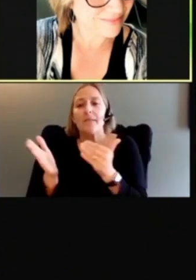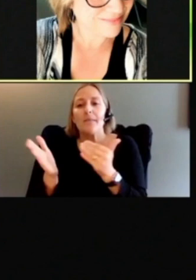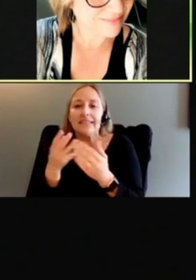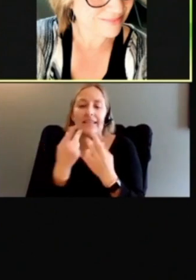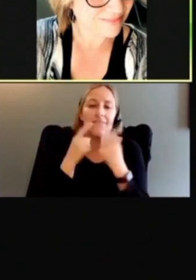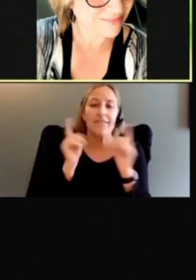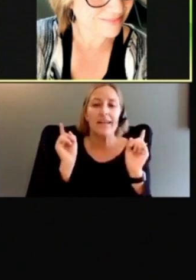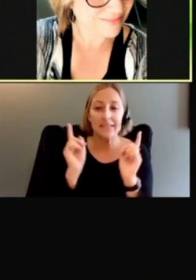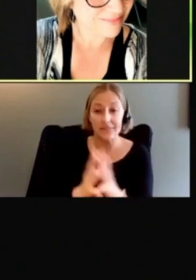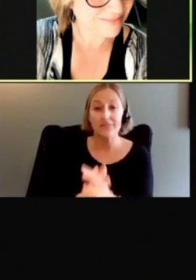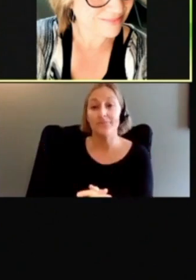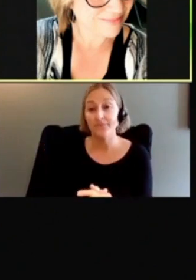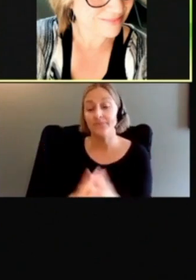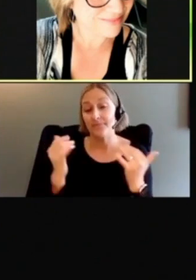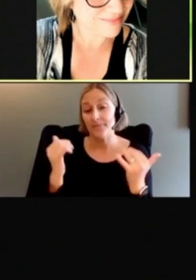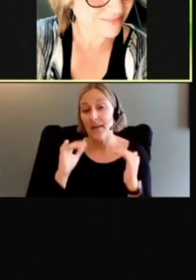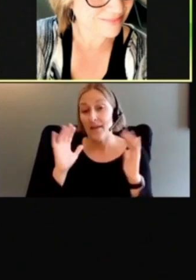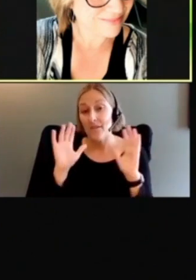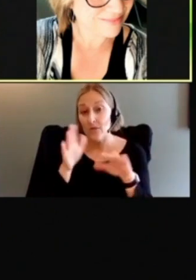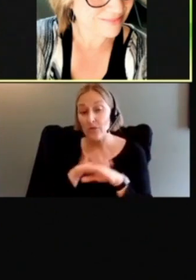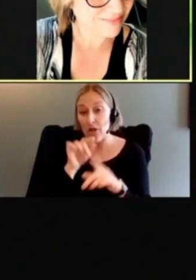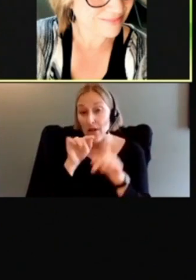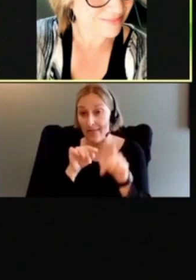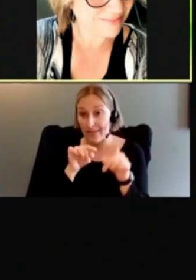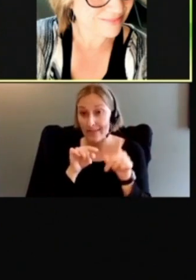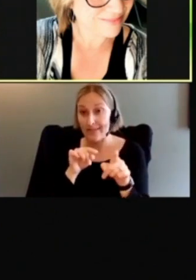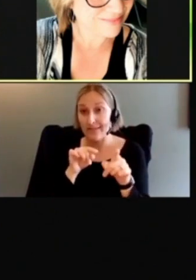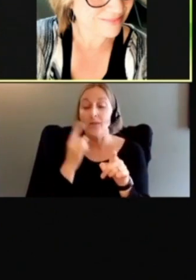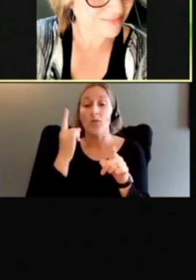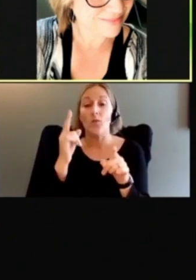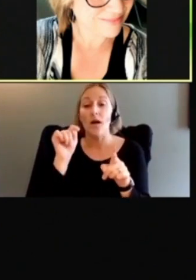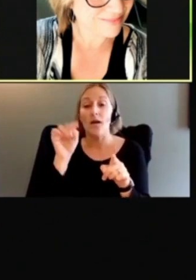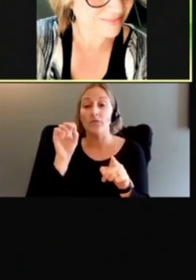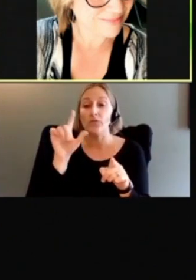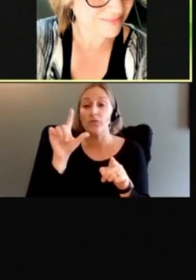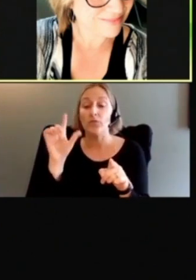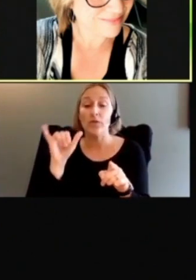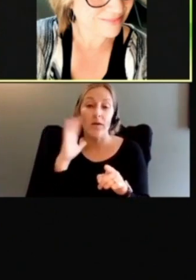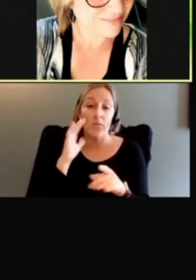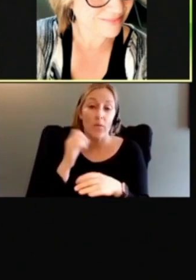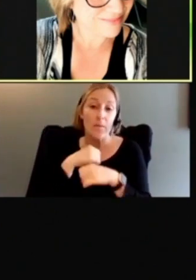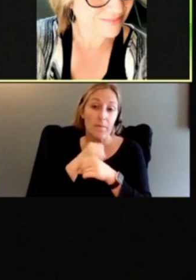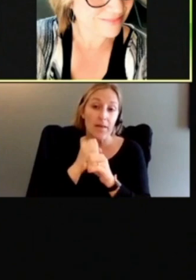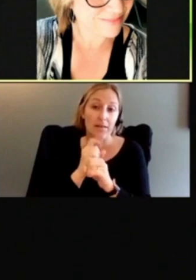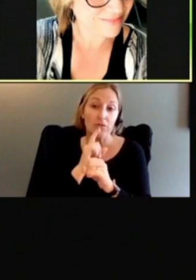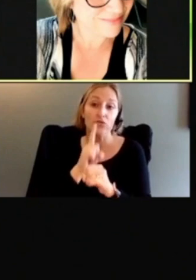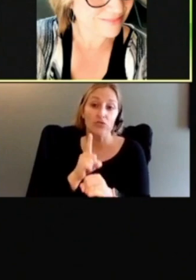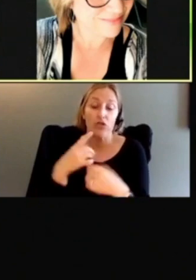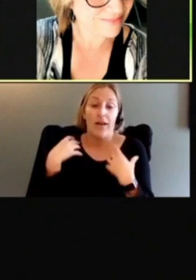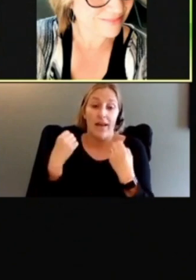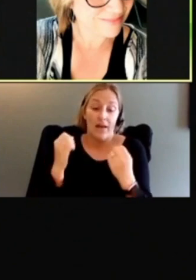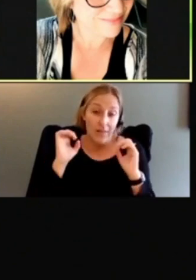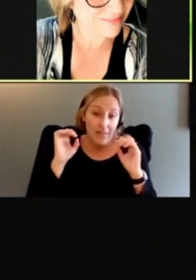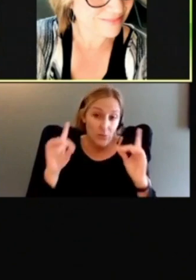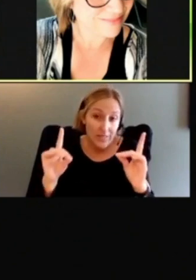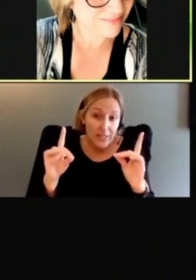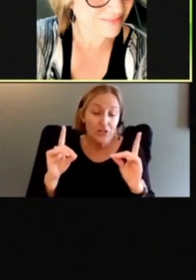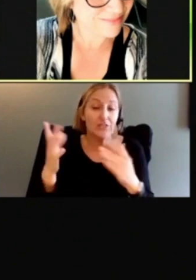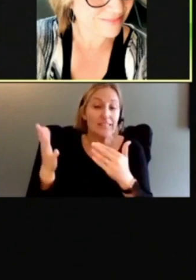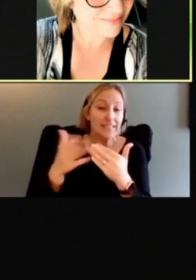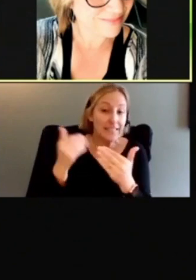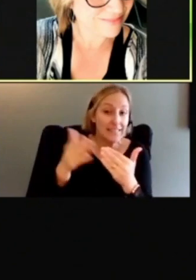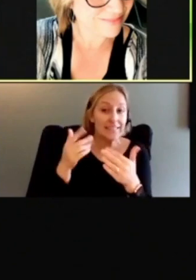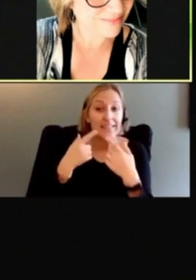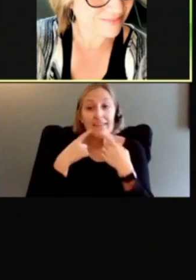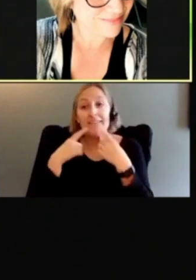So let's focus on this. The one tool that makes health education easy and effective right now, while we're still